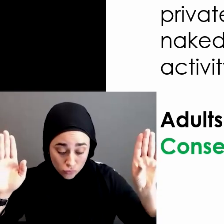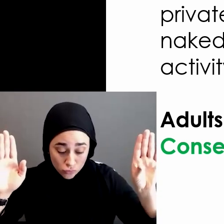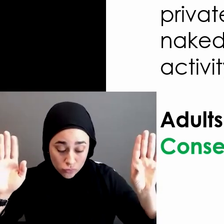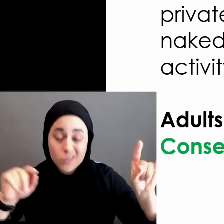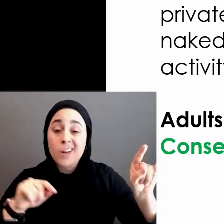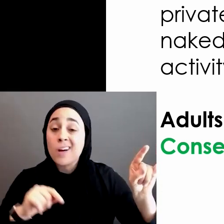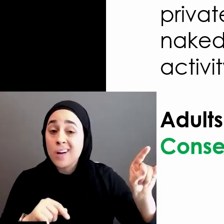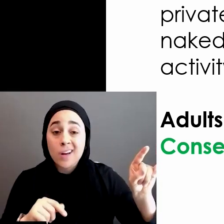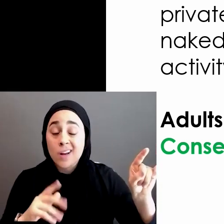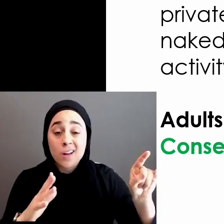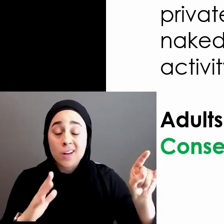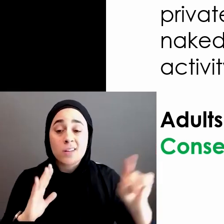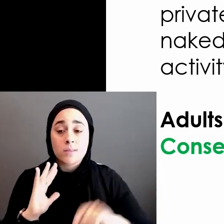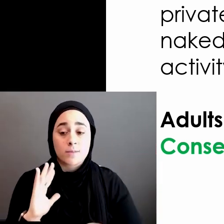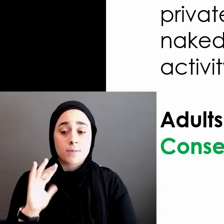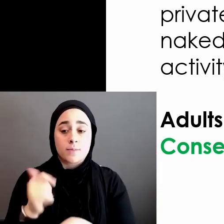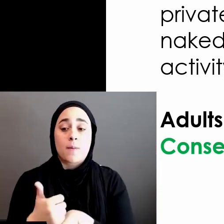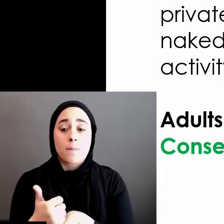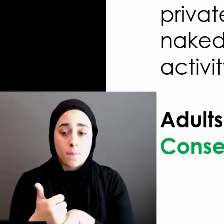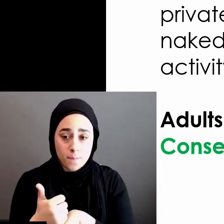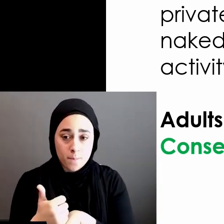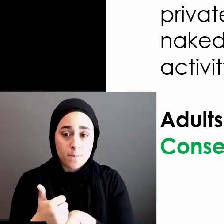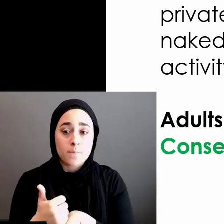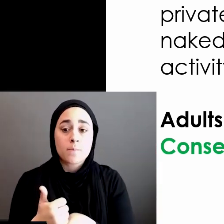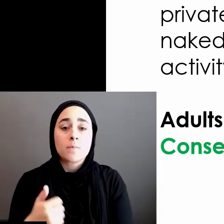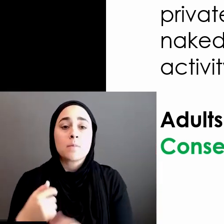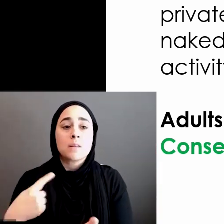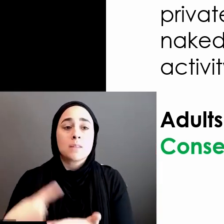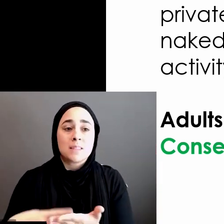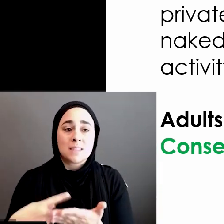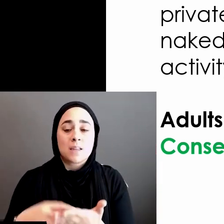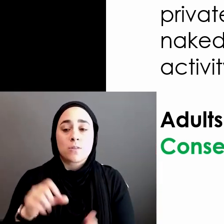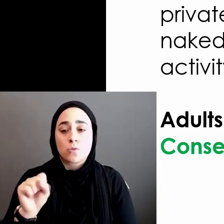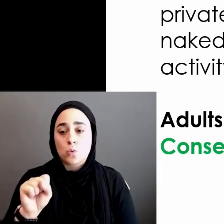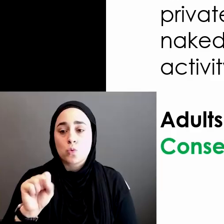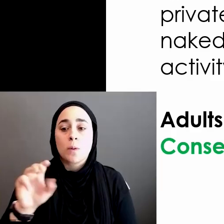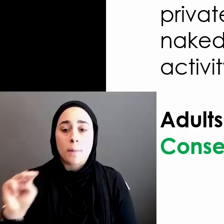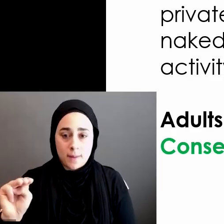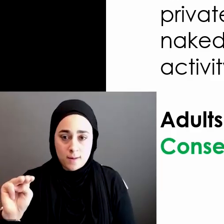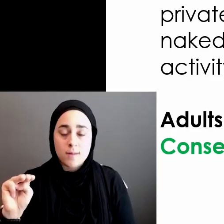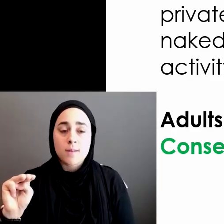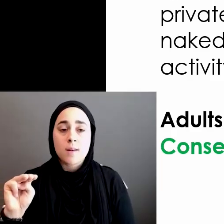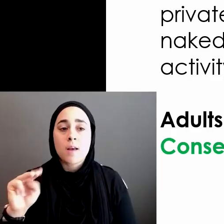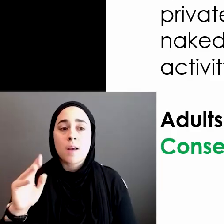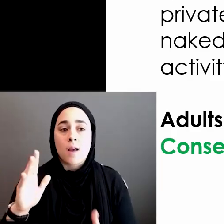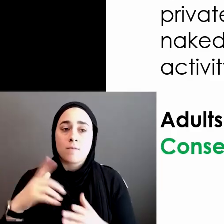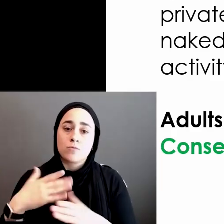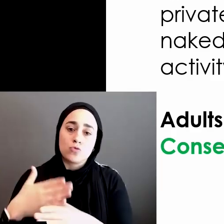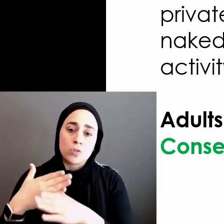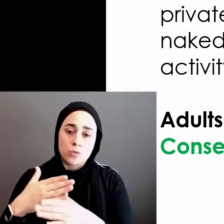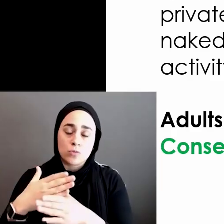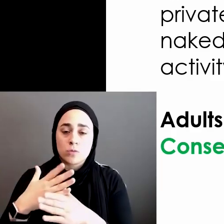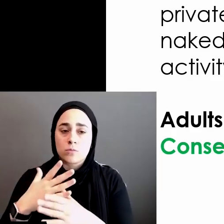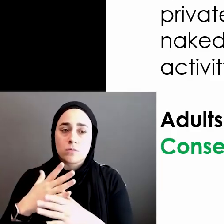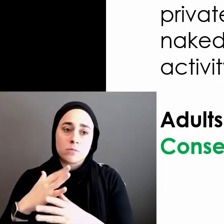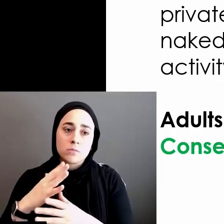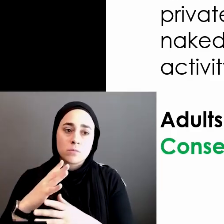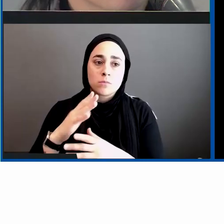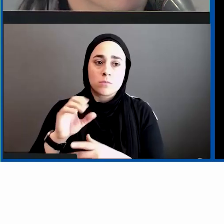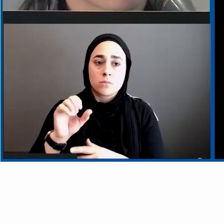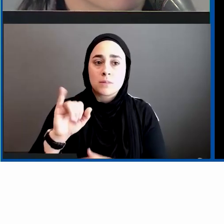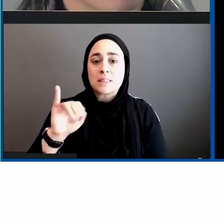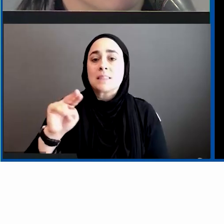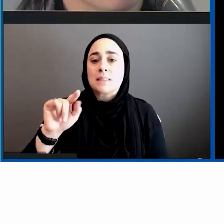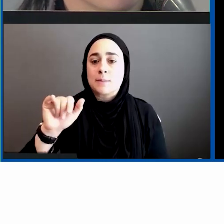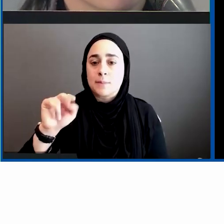So this was designed to address the social media harm of sharing intimate images. So the definition